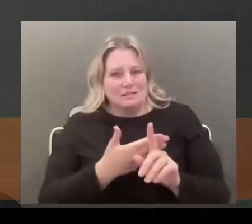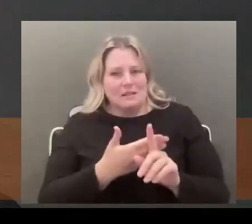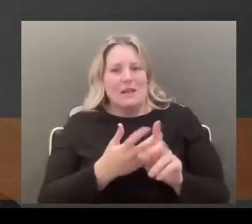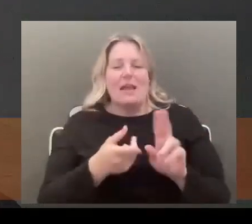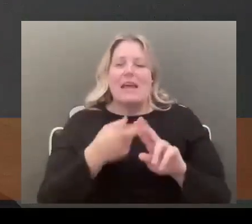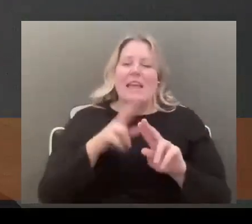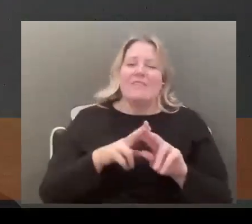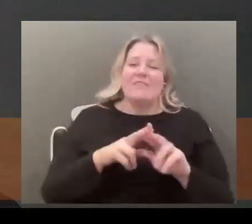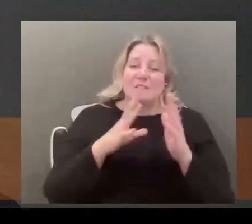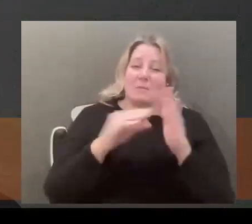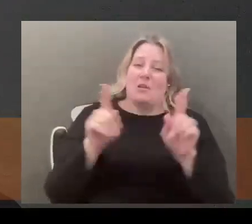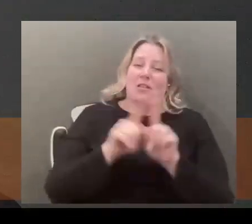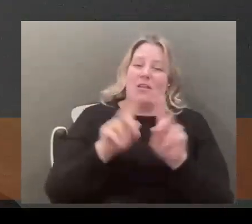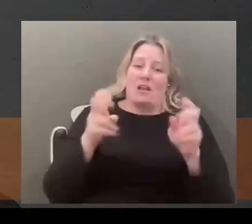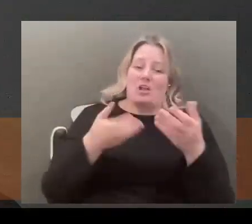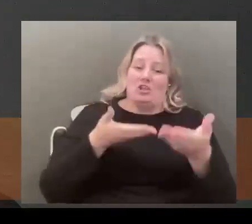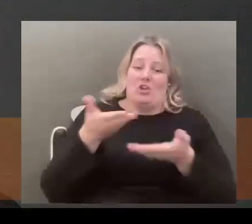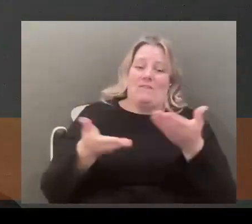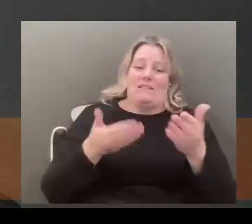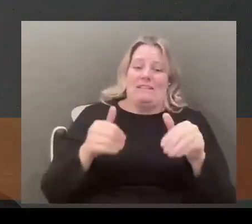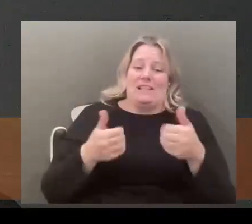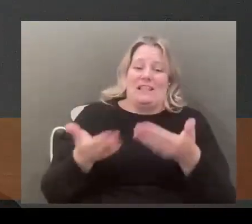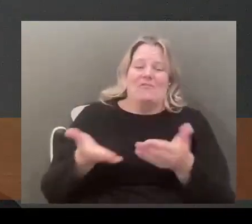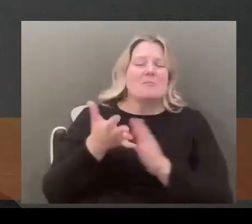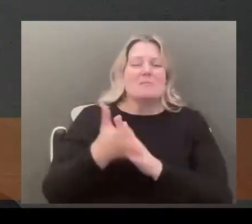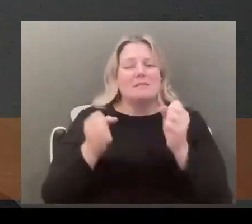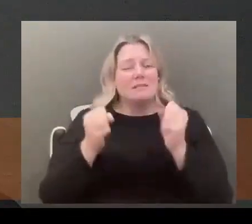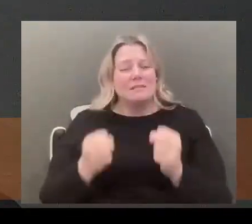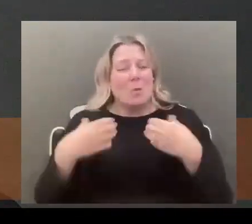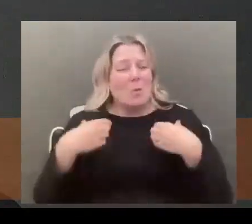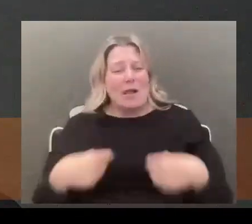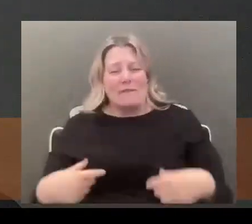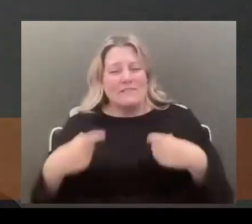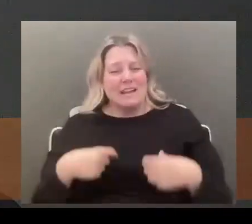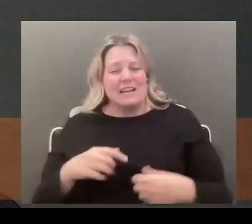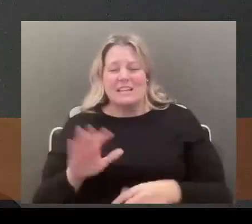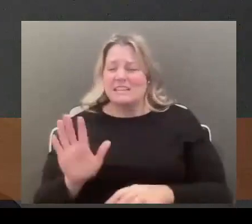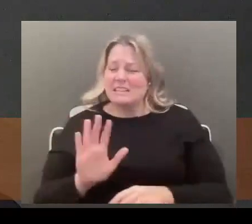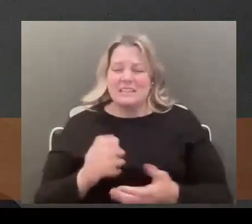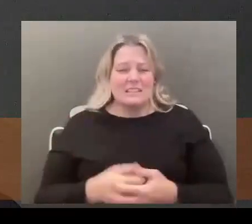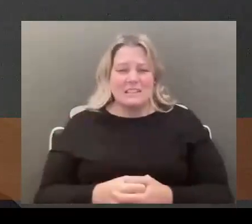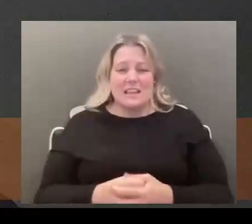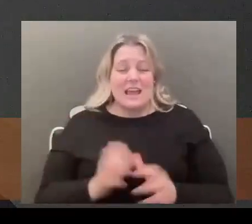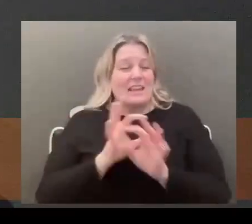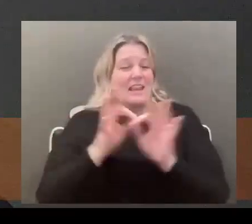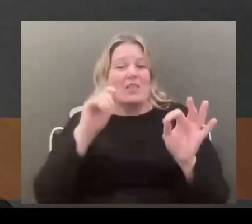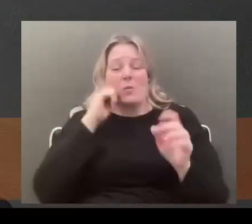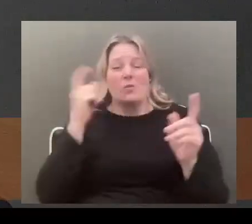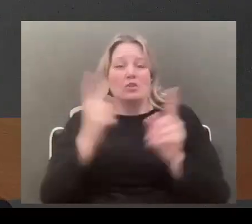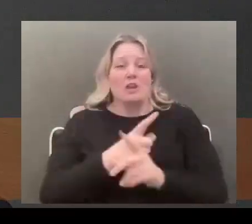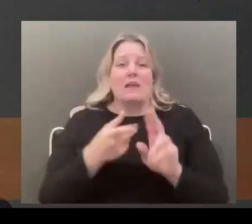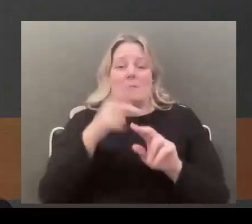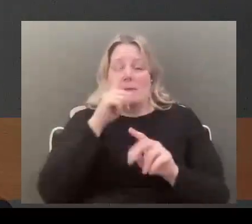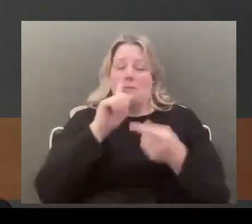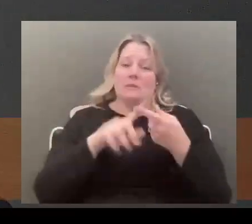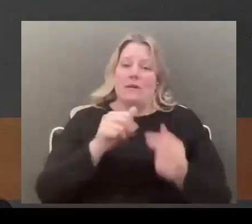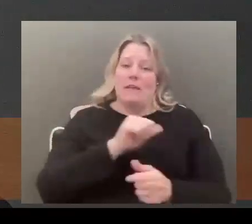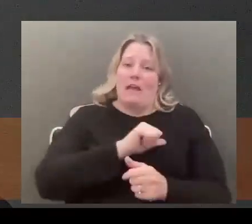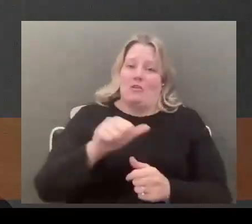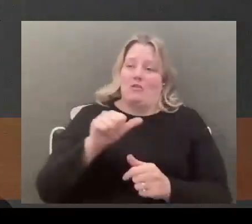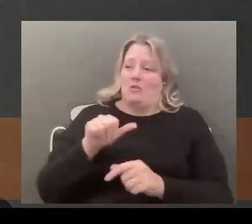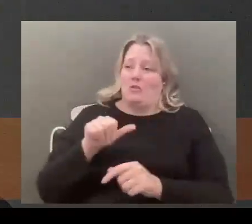model, we're still in the welfare headspace, and that won't, nothing will change if people have got that attitude.